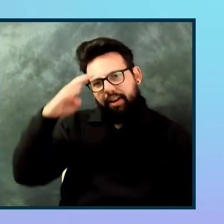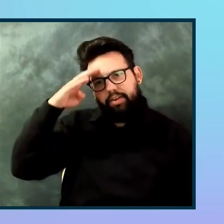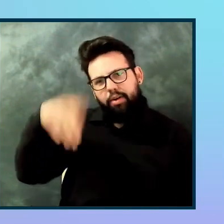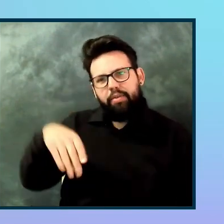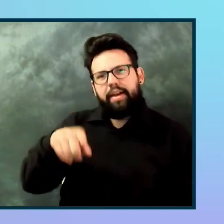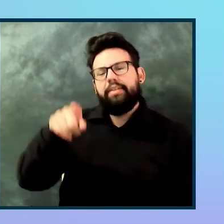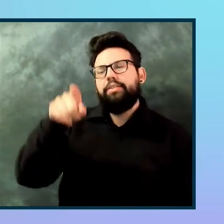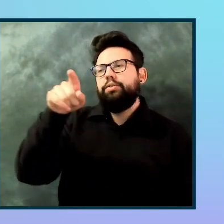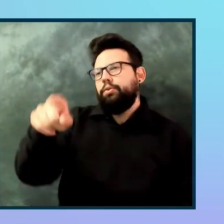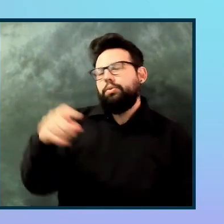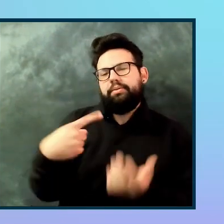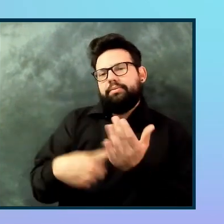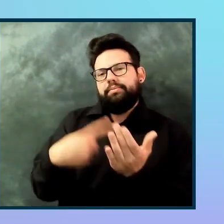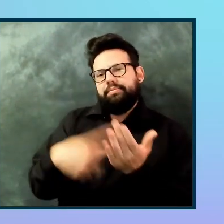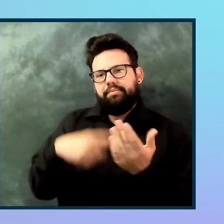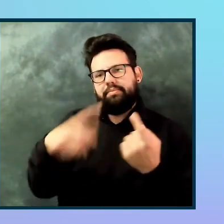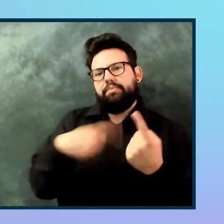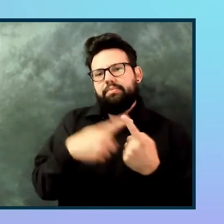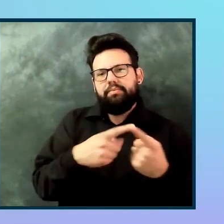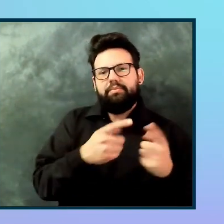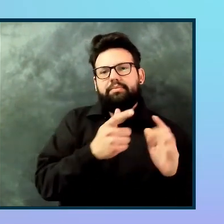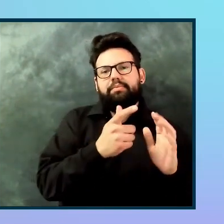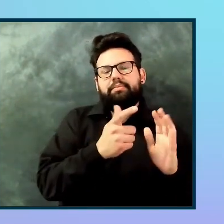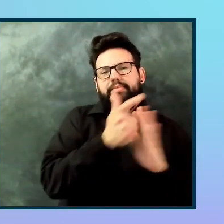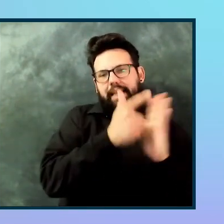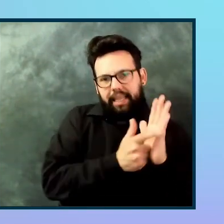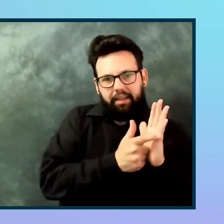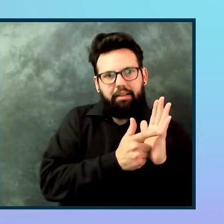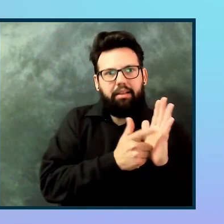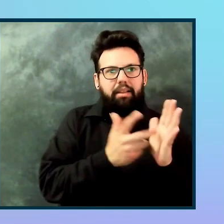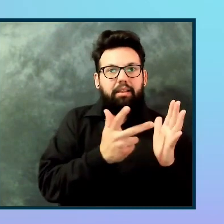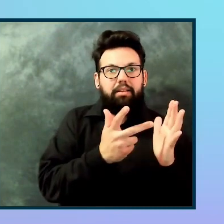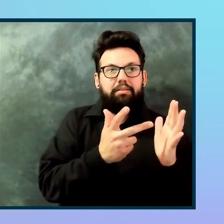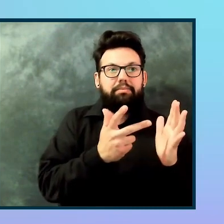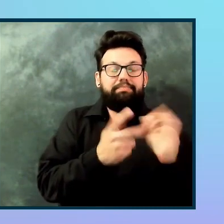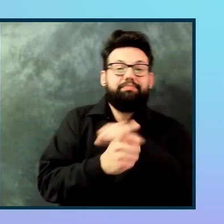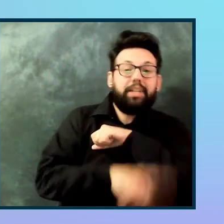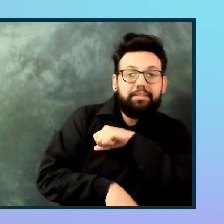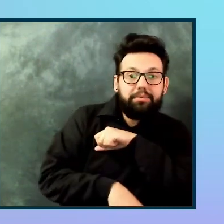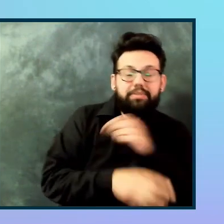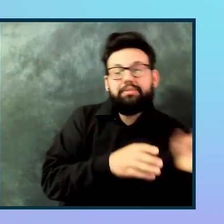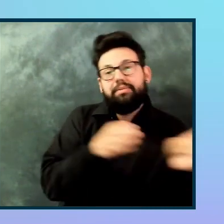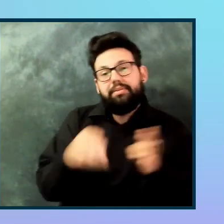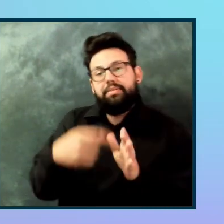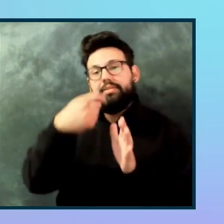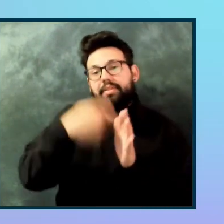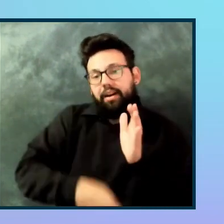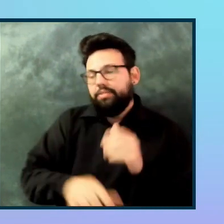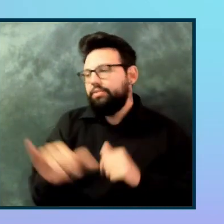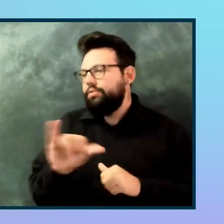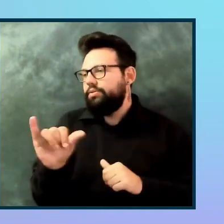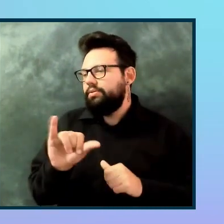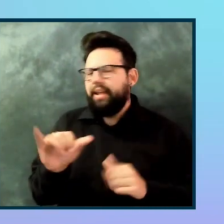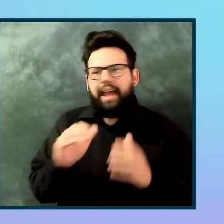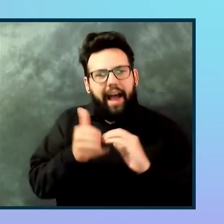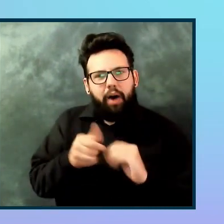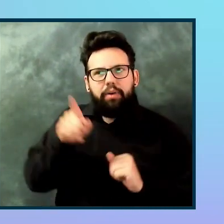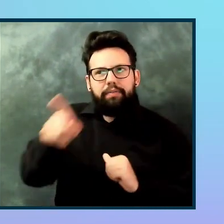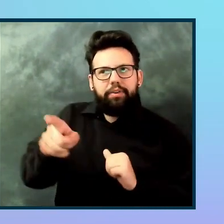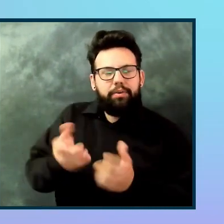like the legal ramifications to cost. How have you quantified the cost savings of